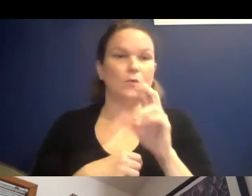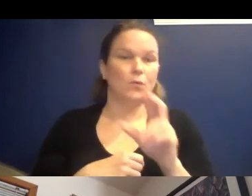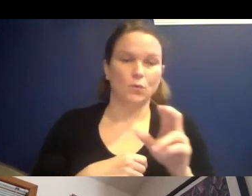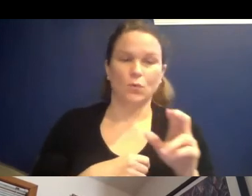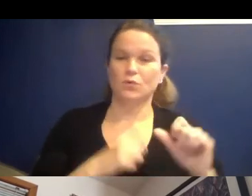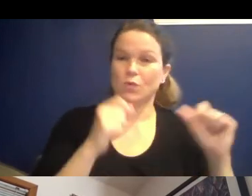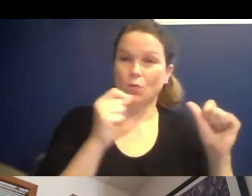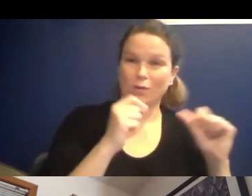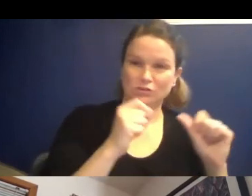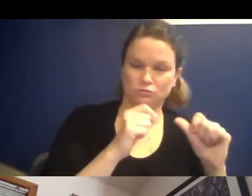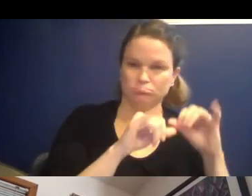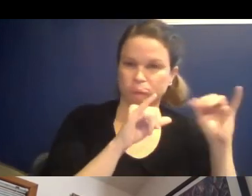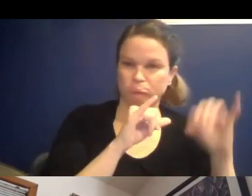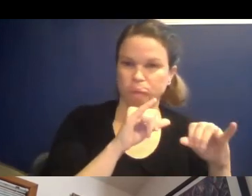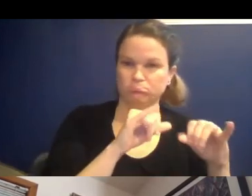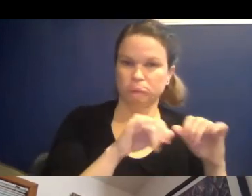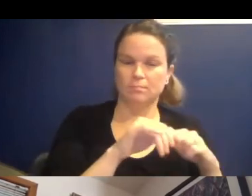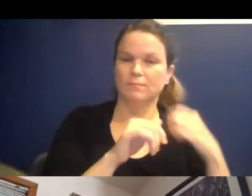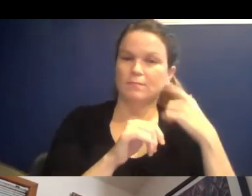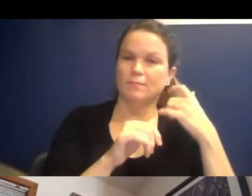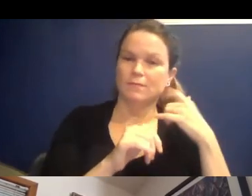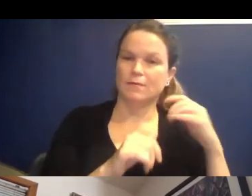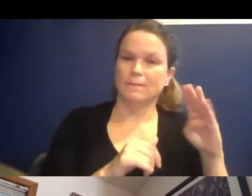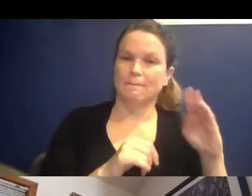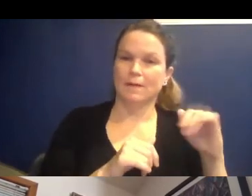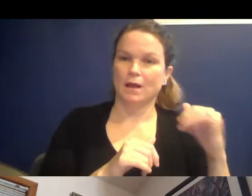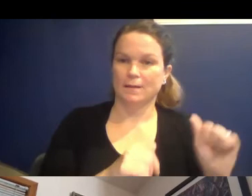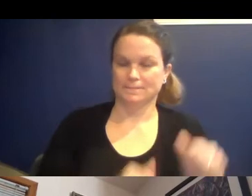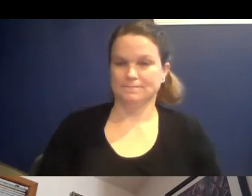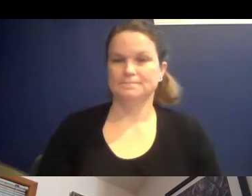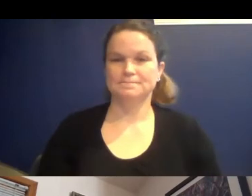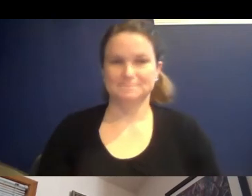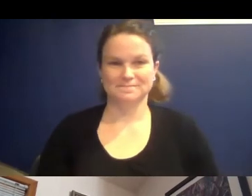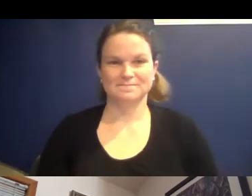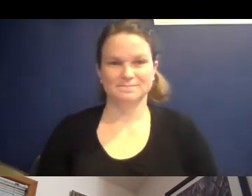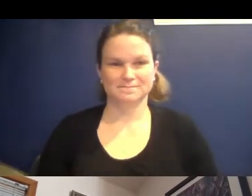overwinter in the California coast and fly north.